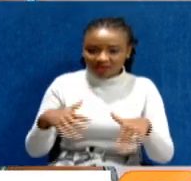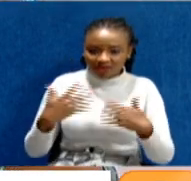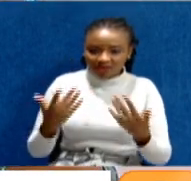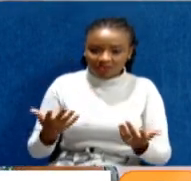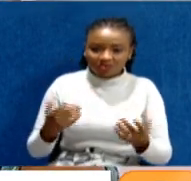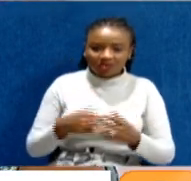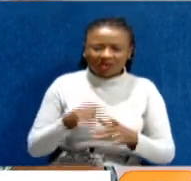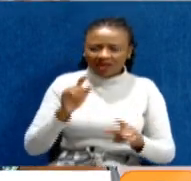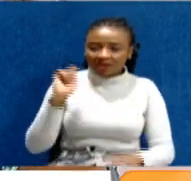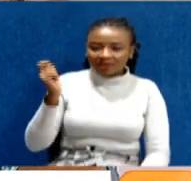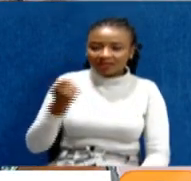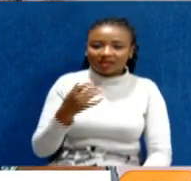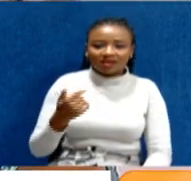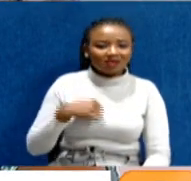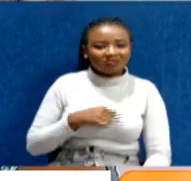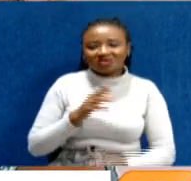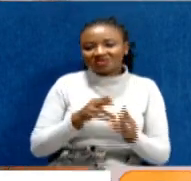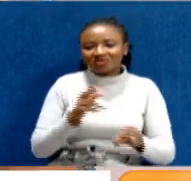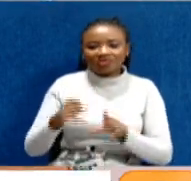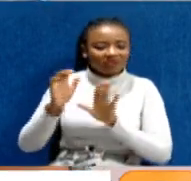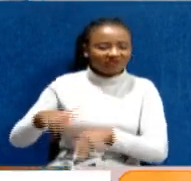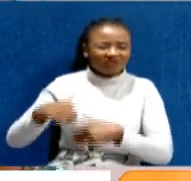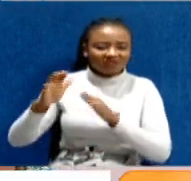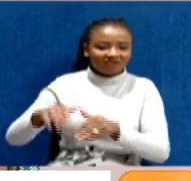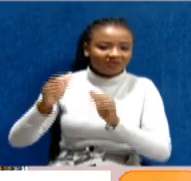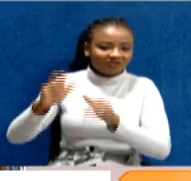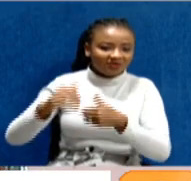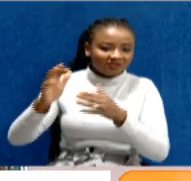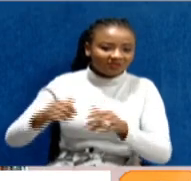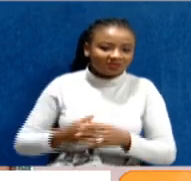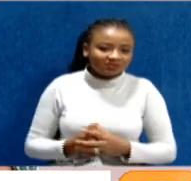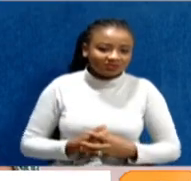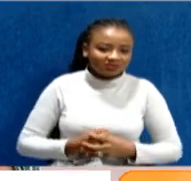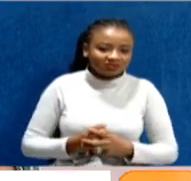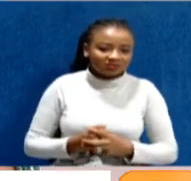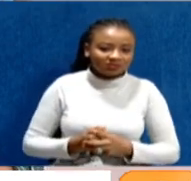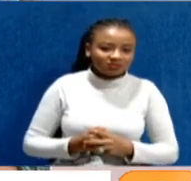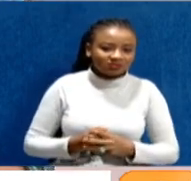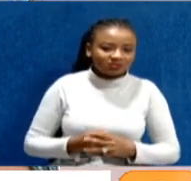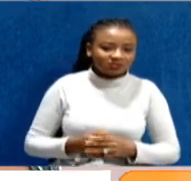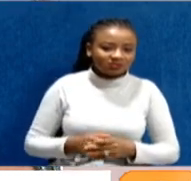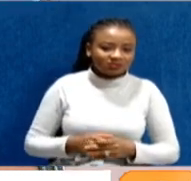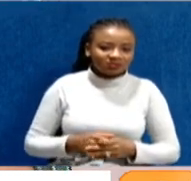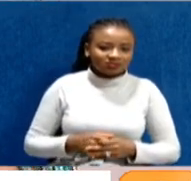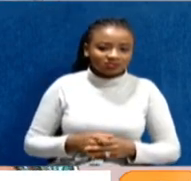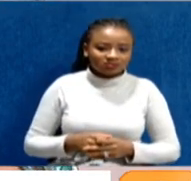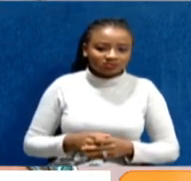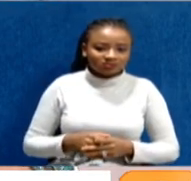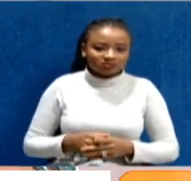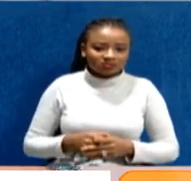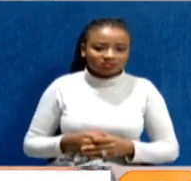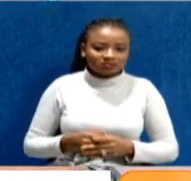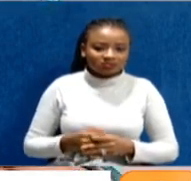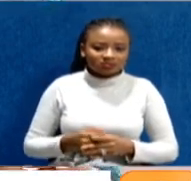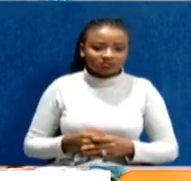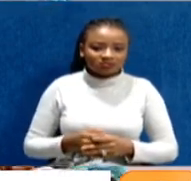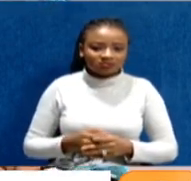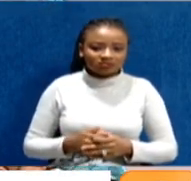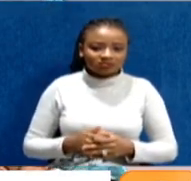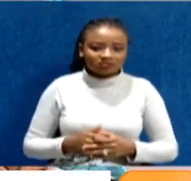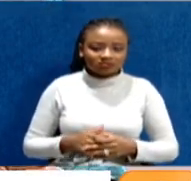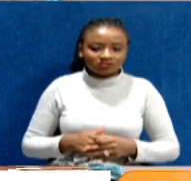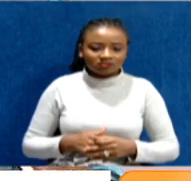farms. We're organic in nature. It's only that we also have our commercial lands or commercial farms,